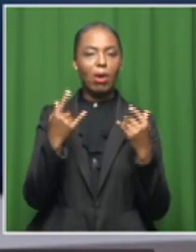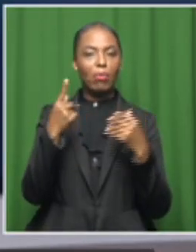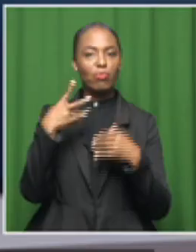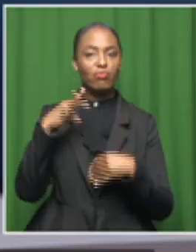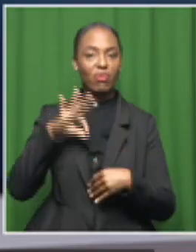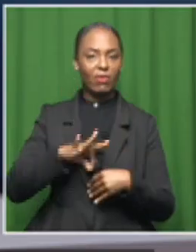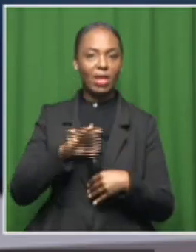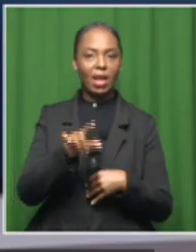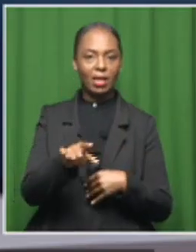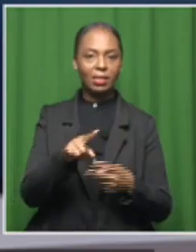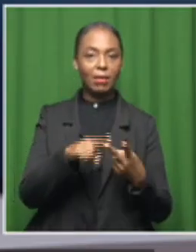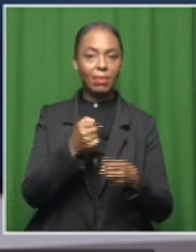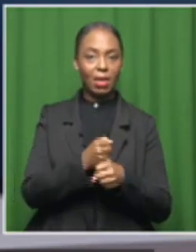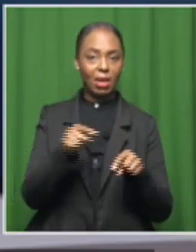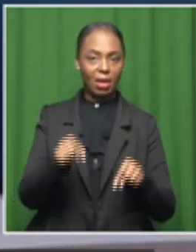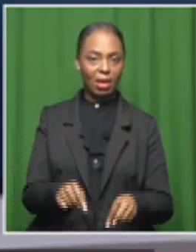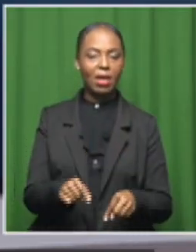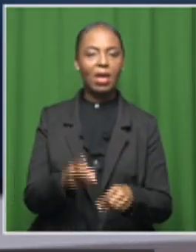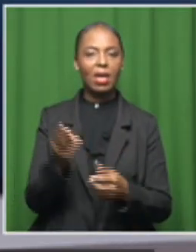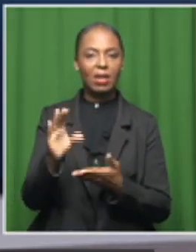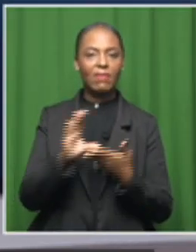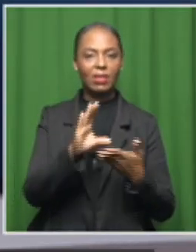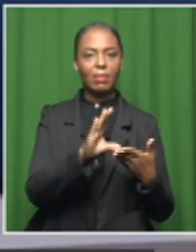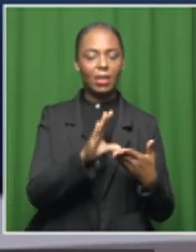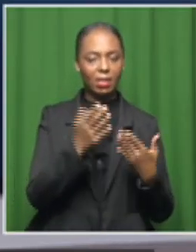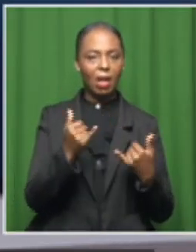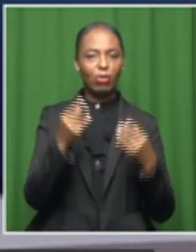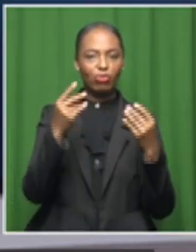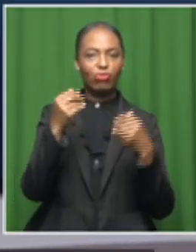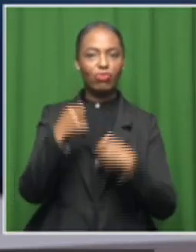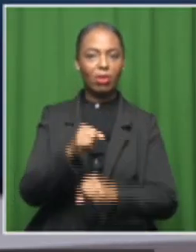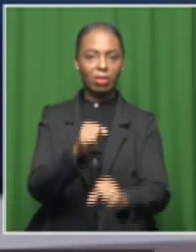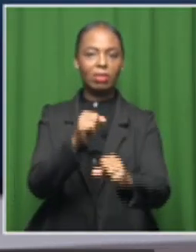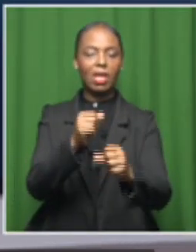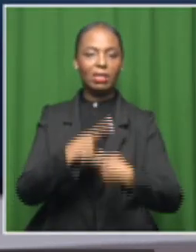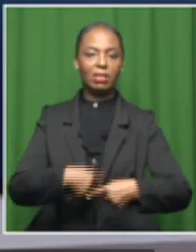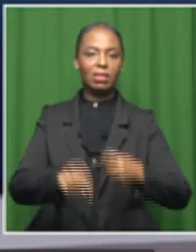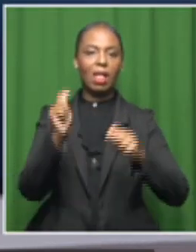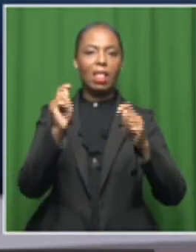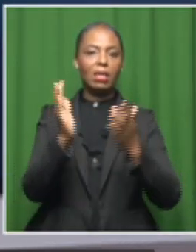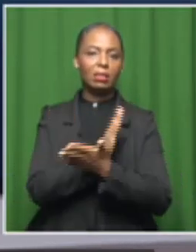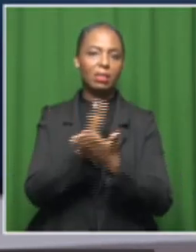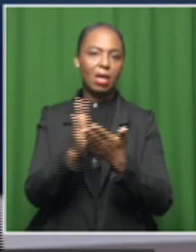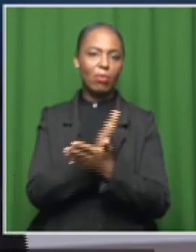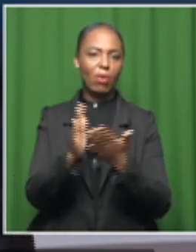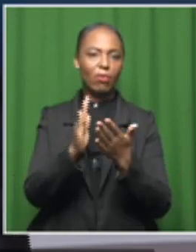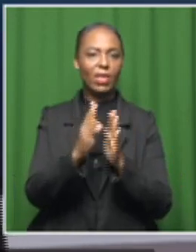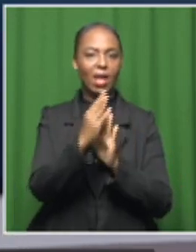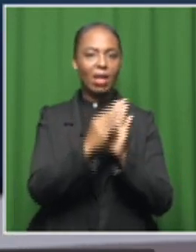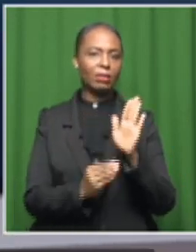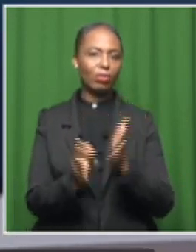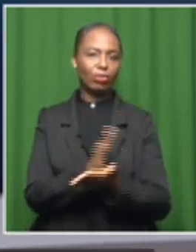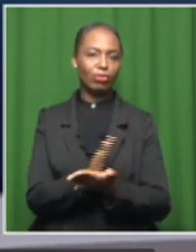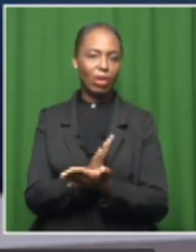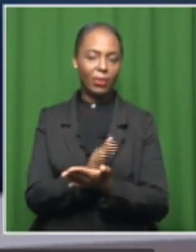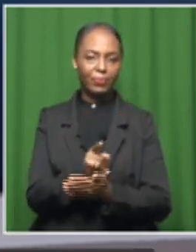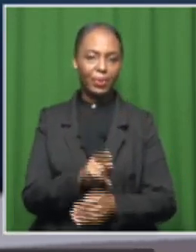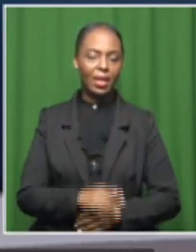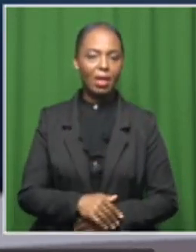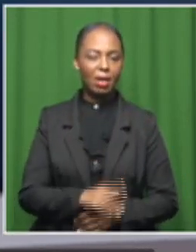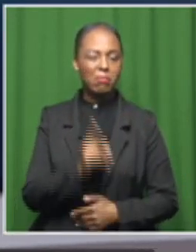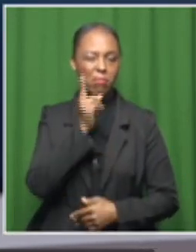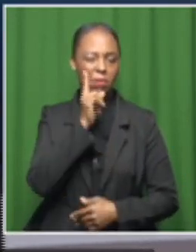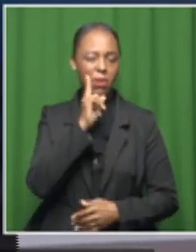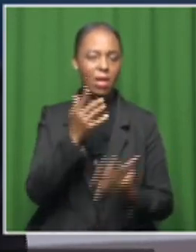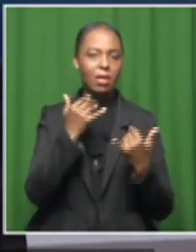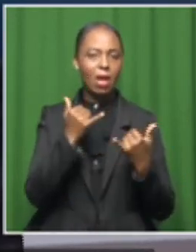year, investors are now reviewing investment strategies by selling some of the listed shares. Now let's take a look at how we finished.